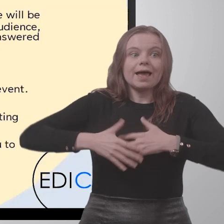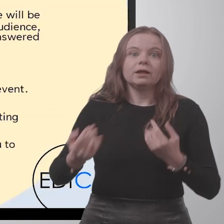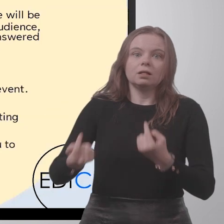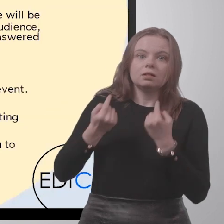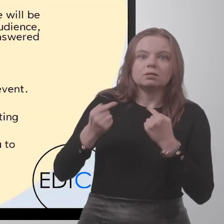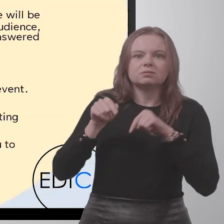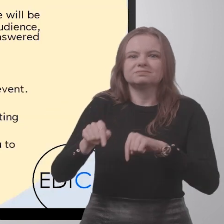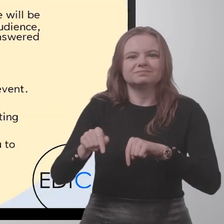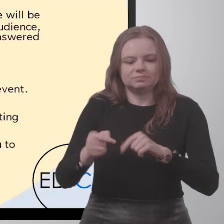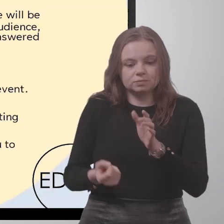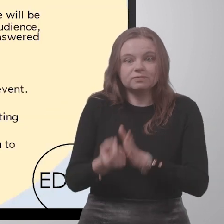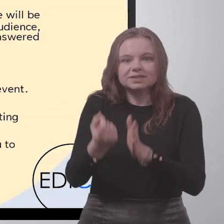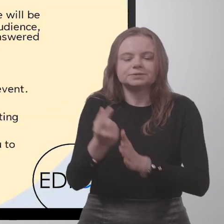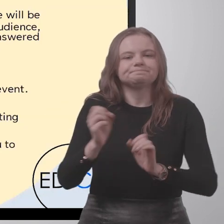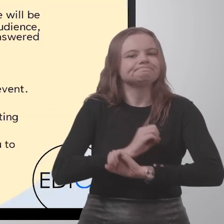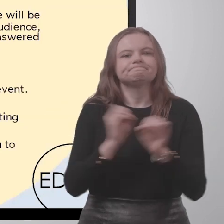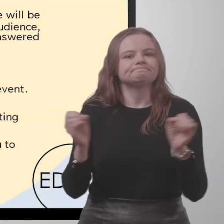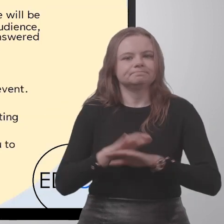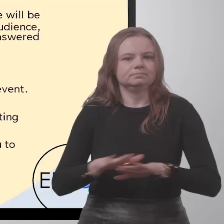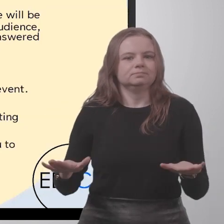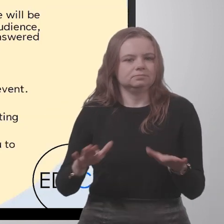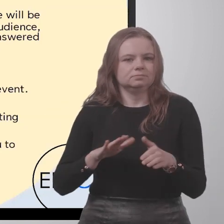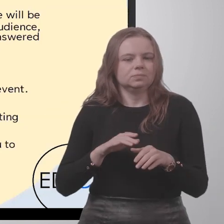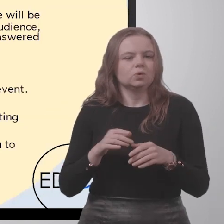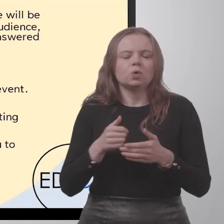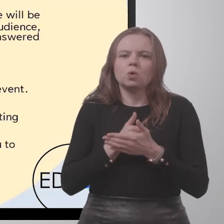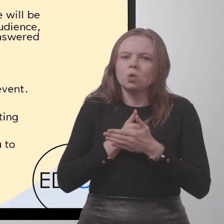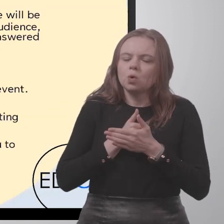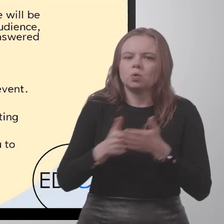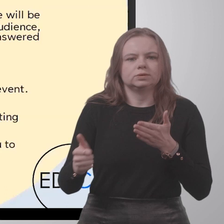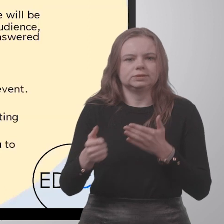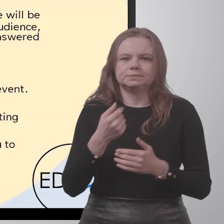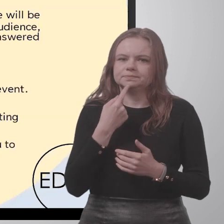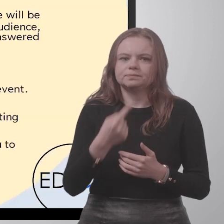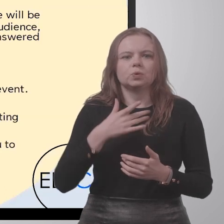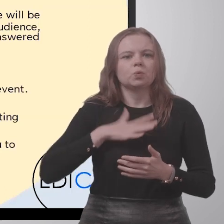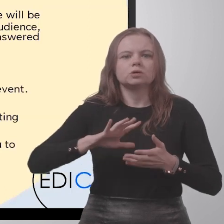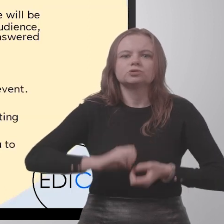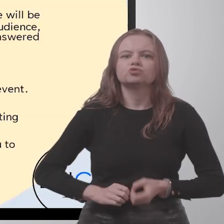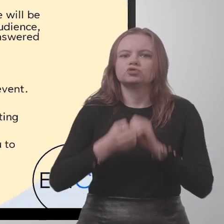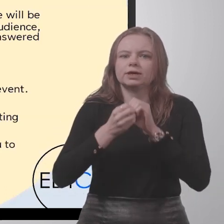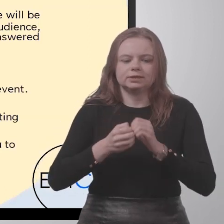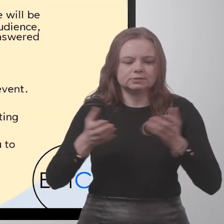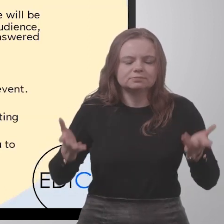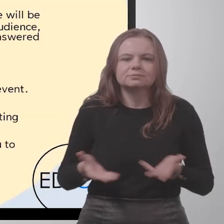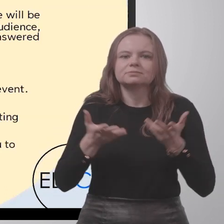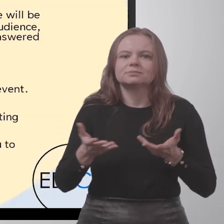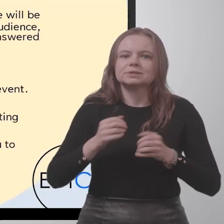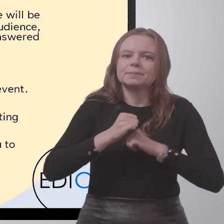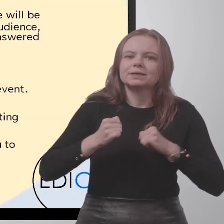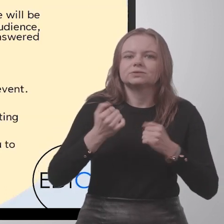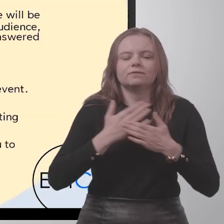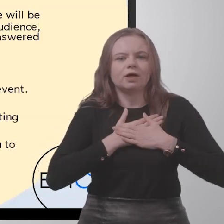of harassment during these events. And the most important things that we want to kind of canvas this with, creating a space of love,